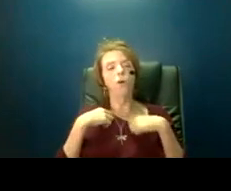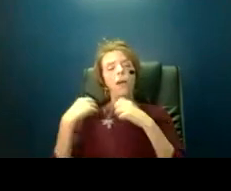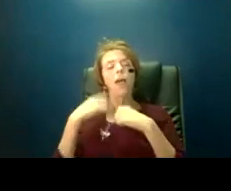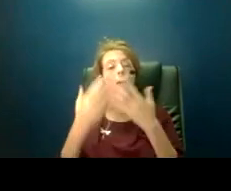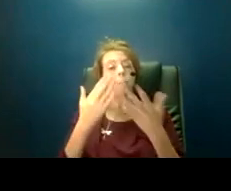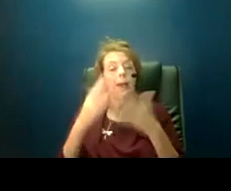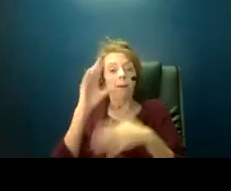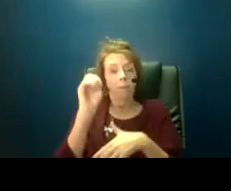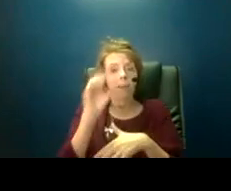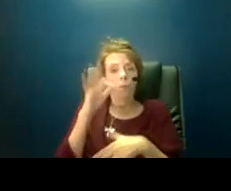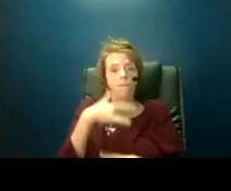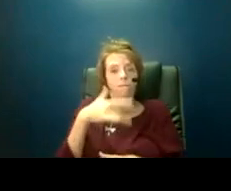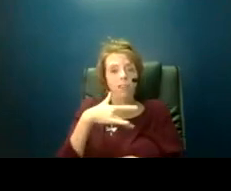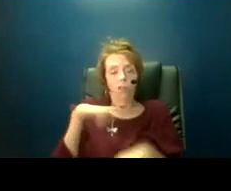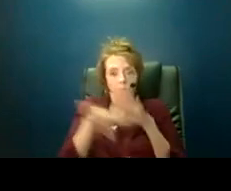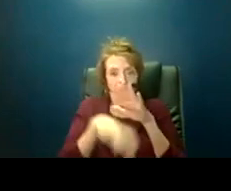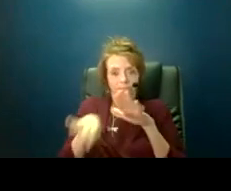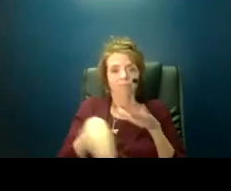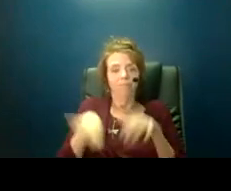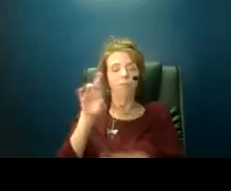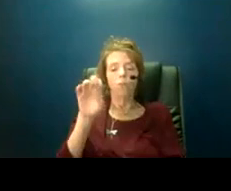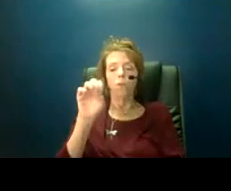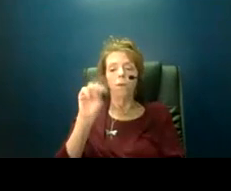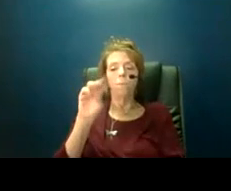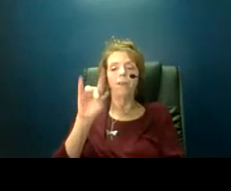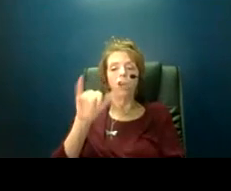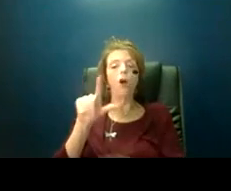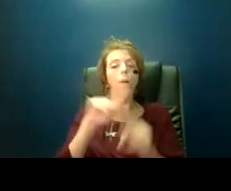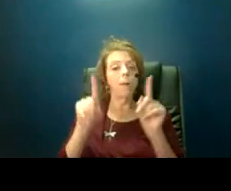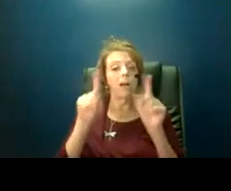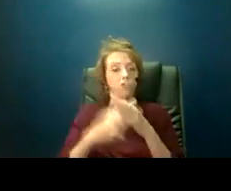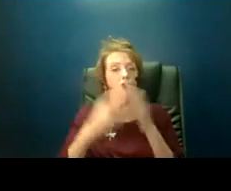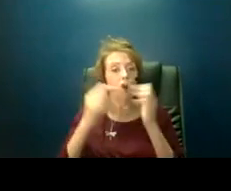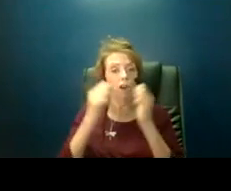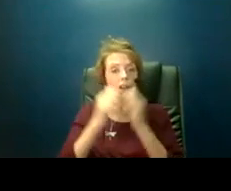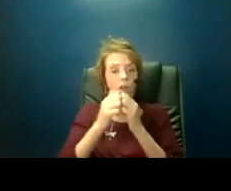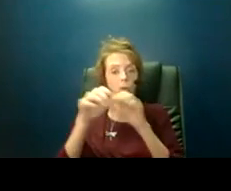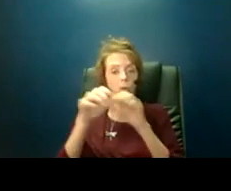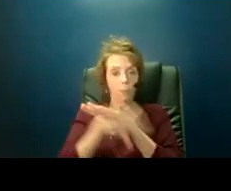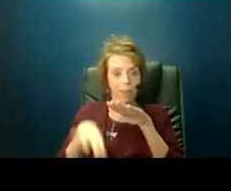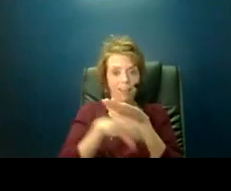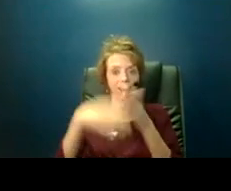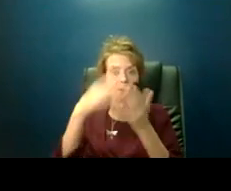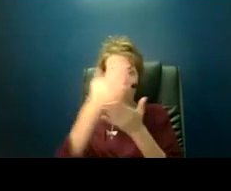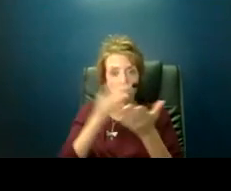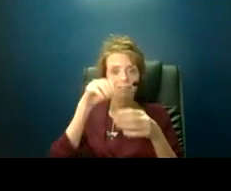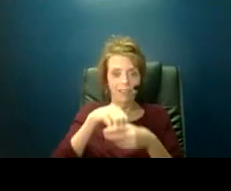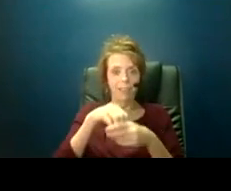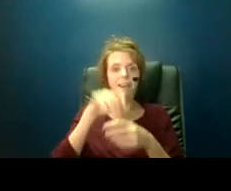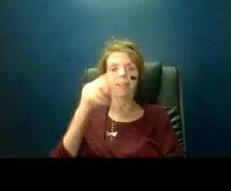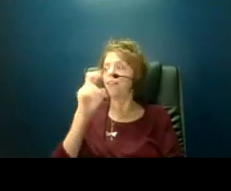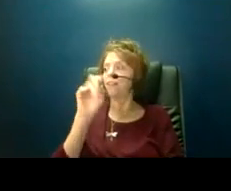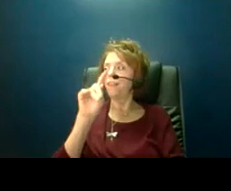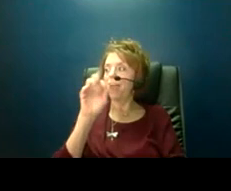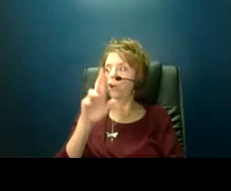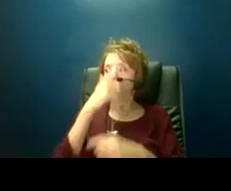be, it'll feel remedial, but you know, starting with those basic elements in theater,